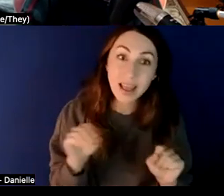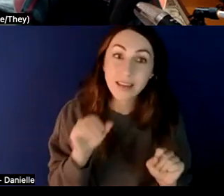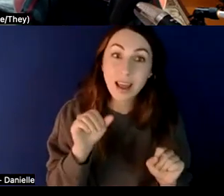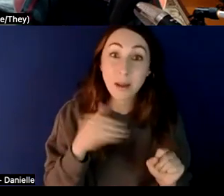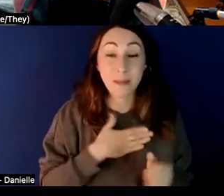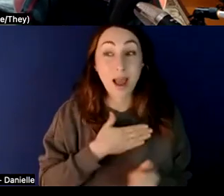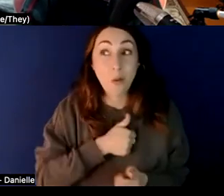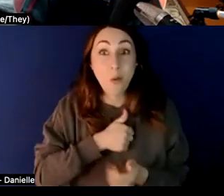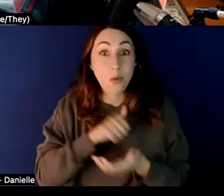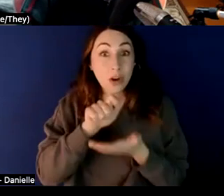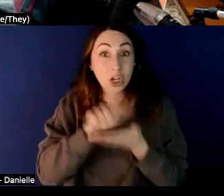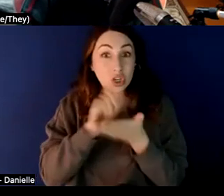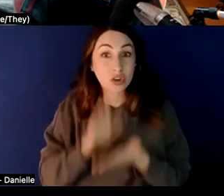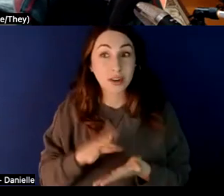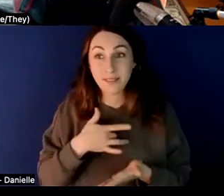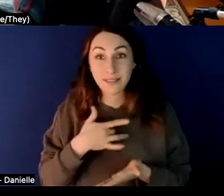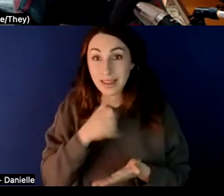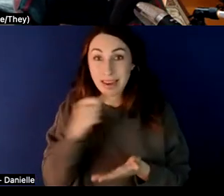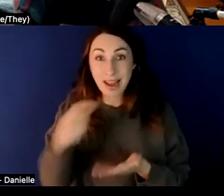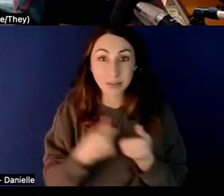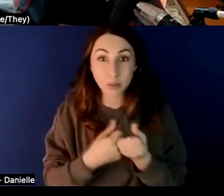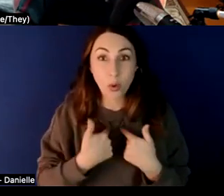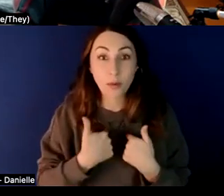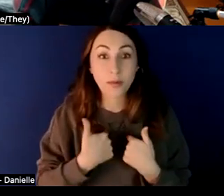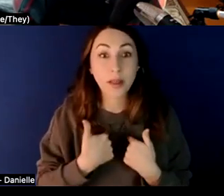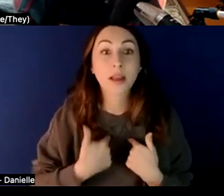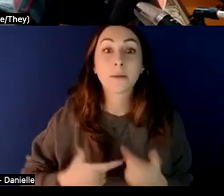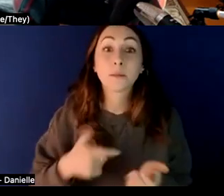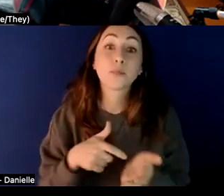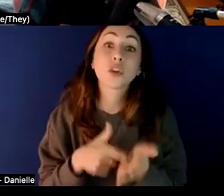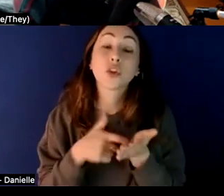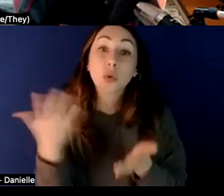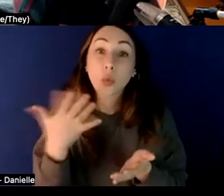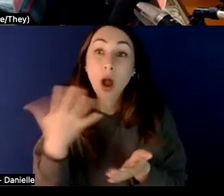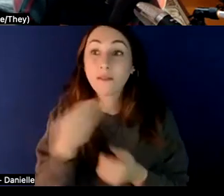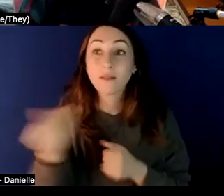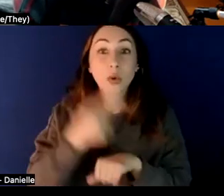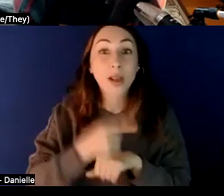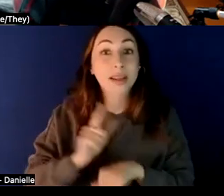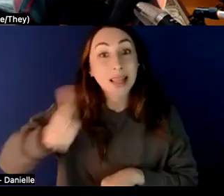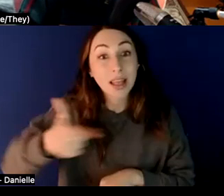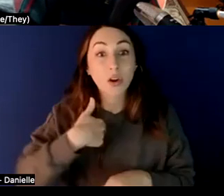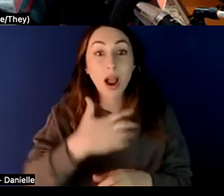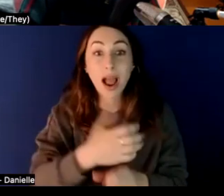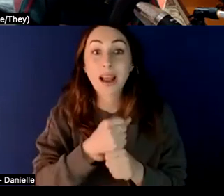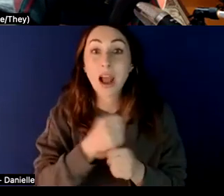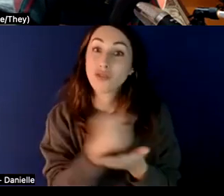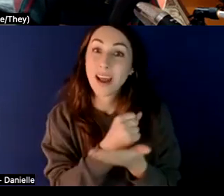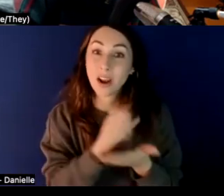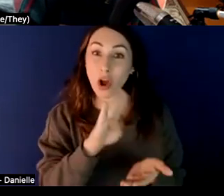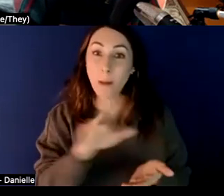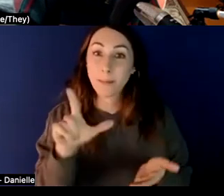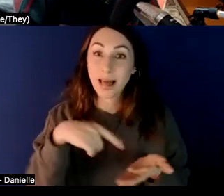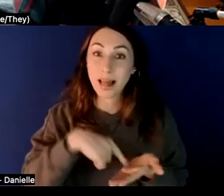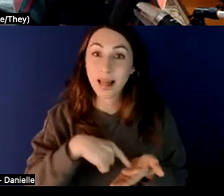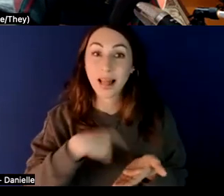own attorney. And what it actually took was literally a few days after that conversation, I got my credit card bill. I had